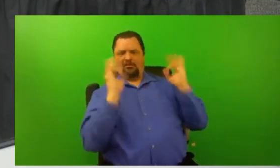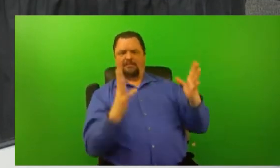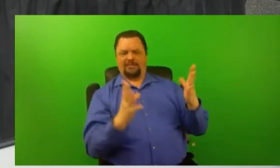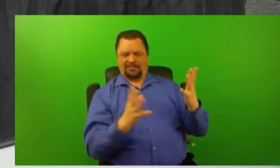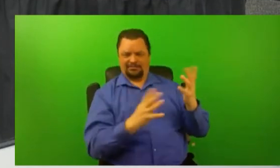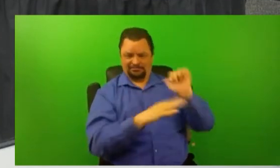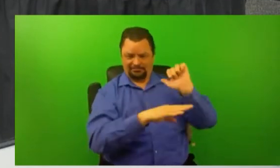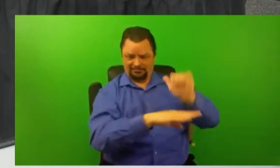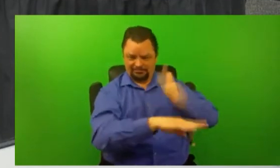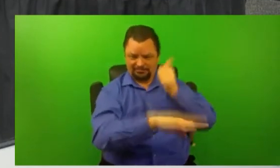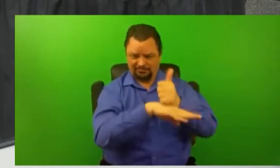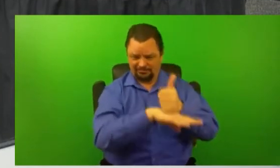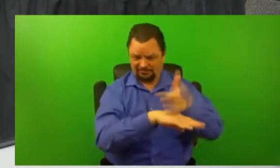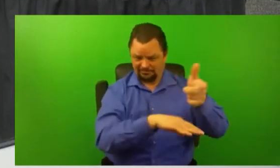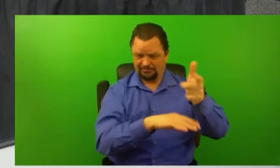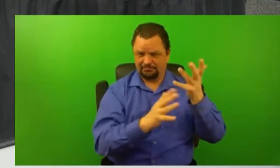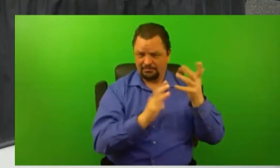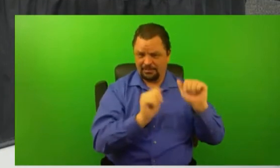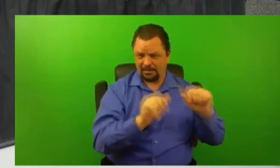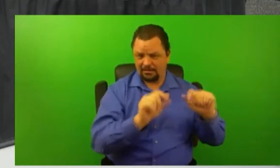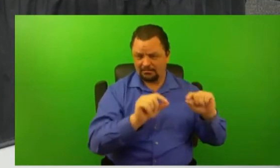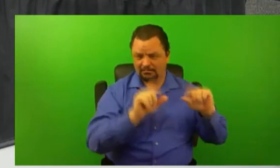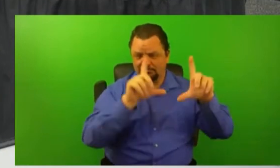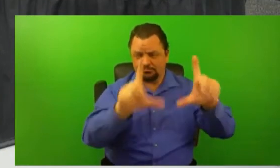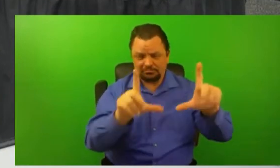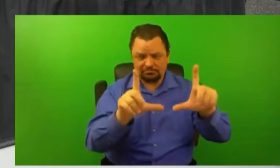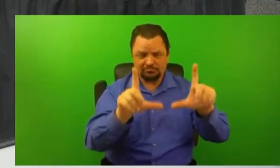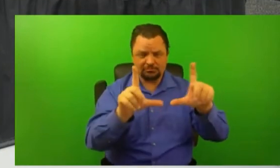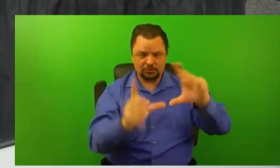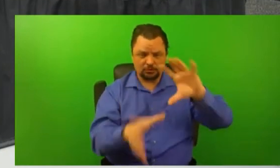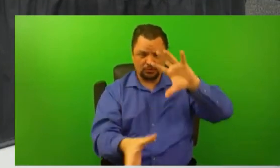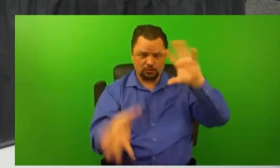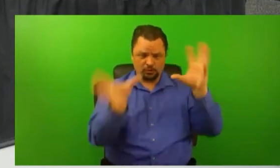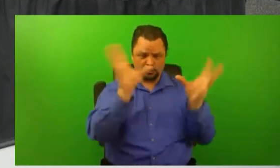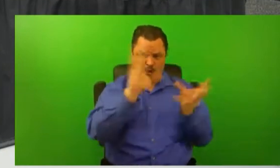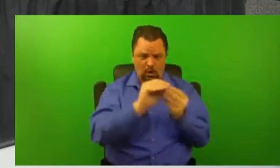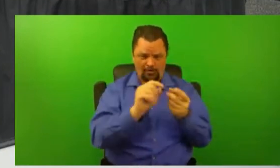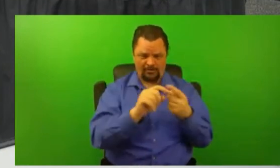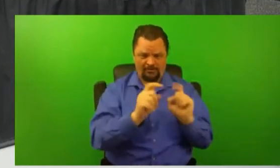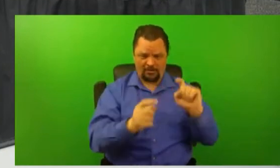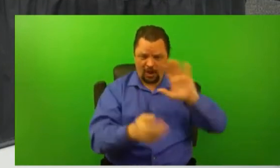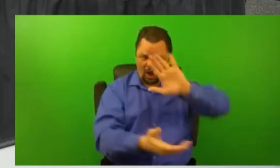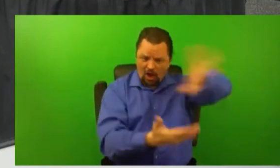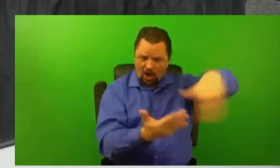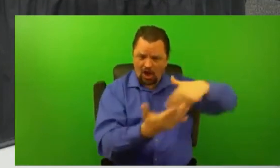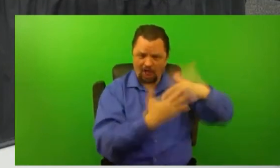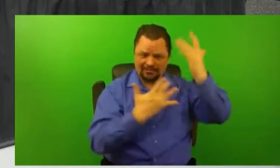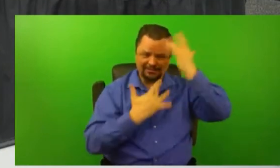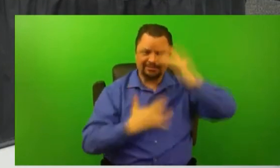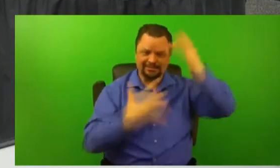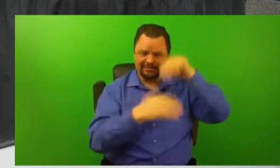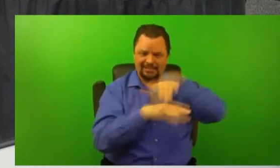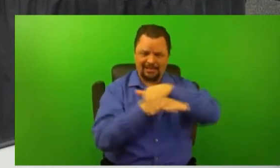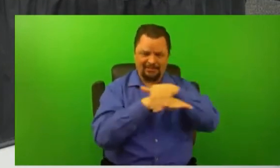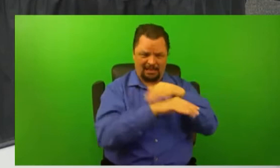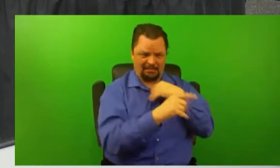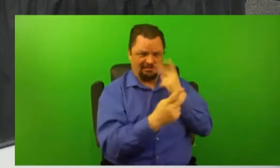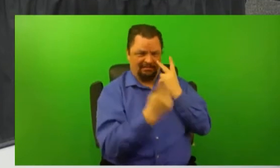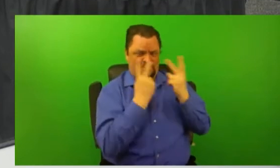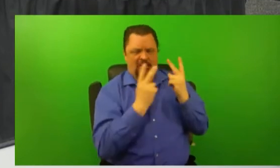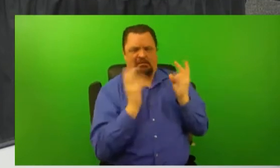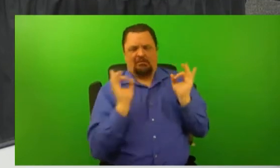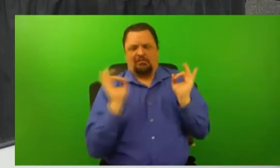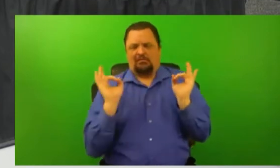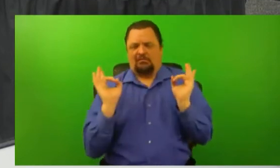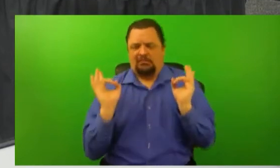every night, it's pretty frightening. But if you look at what is happening currently, and that seems to be what we're discussing here,